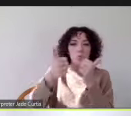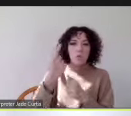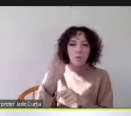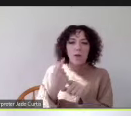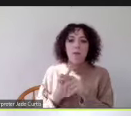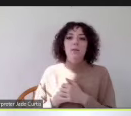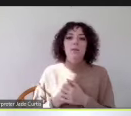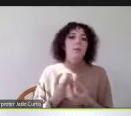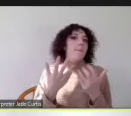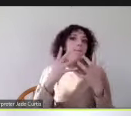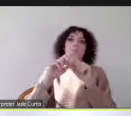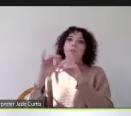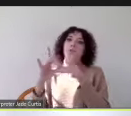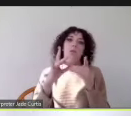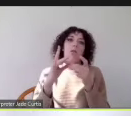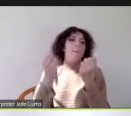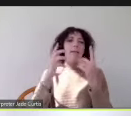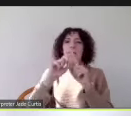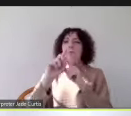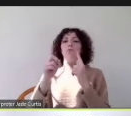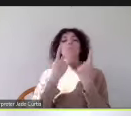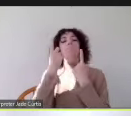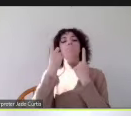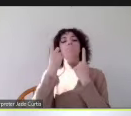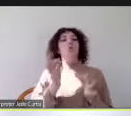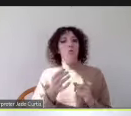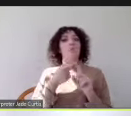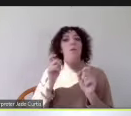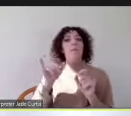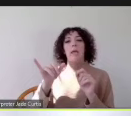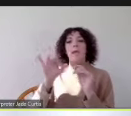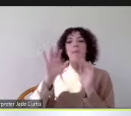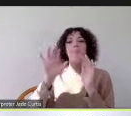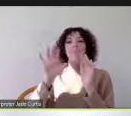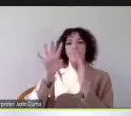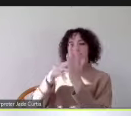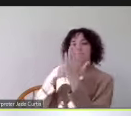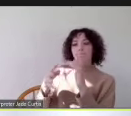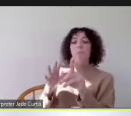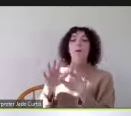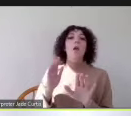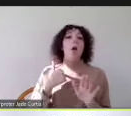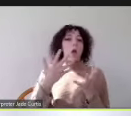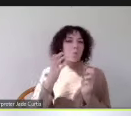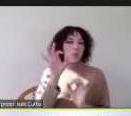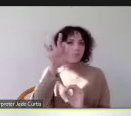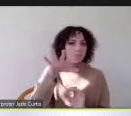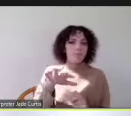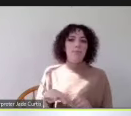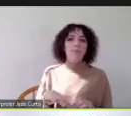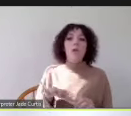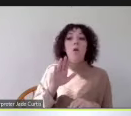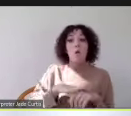and many conclusions from this figure. However, what I want to point out to is the column on the